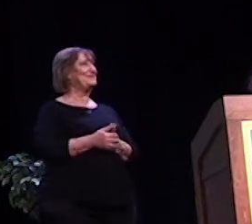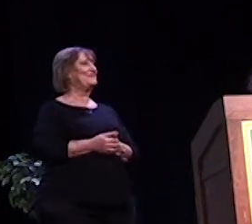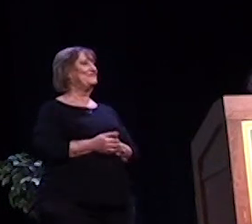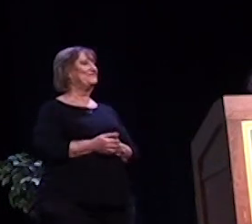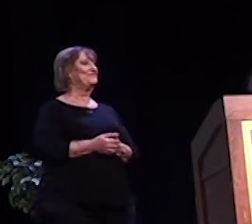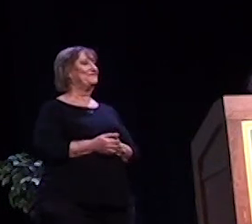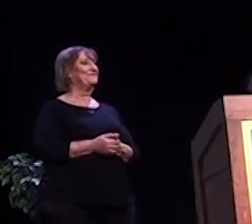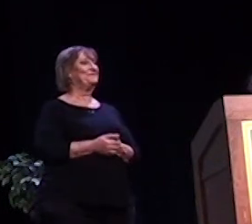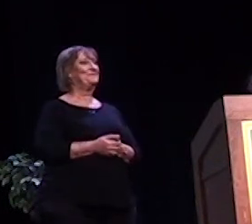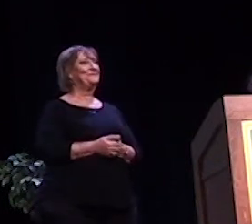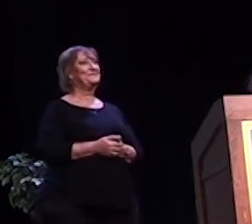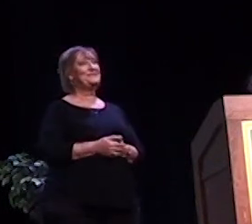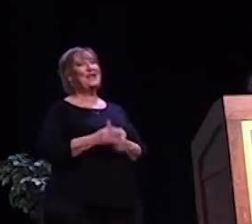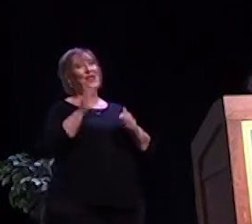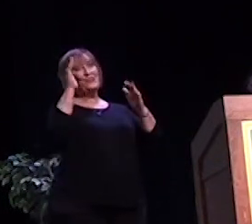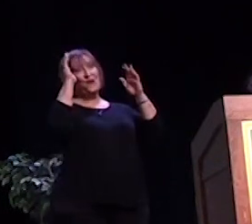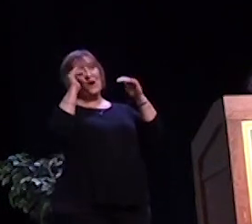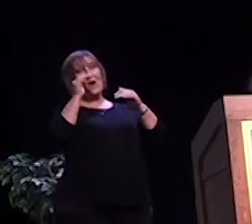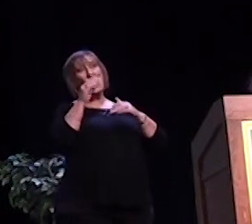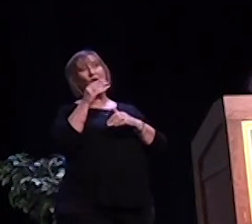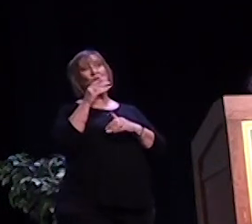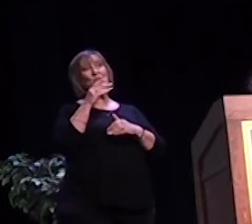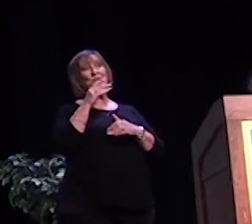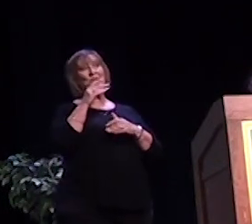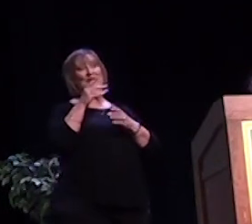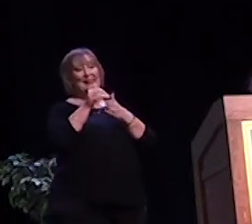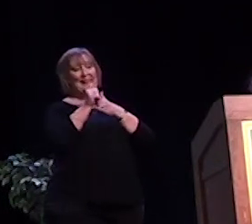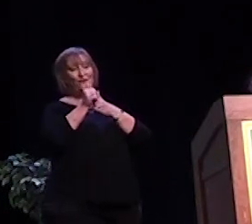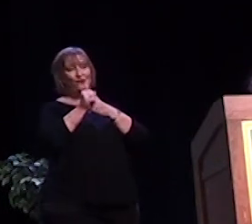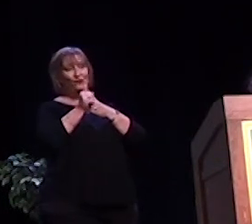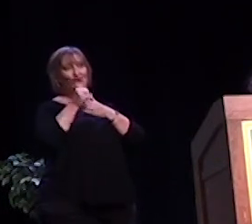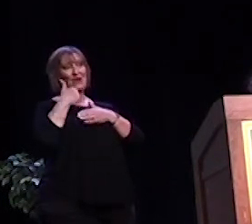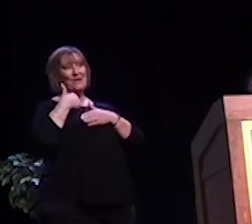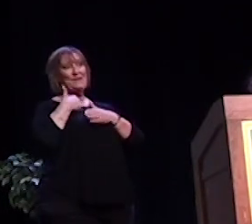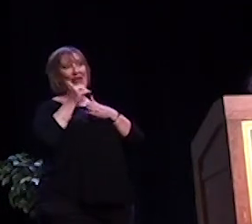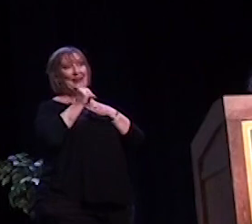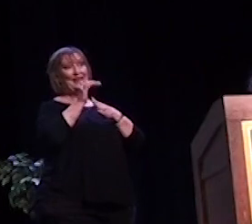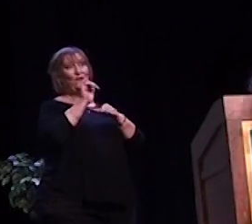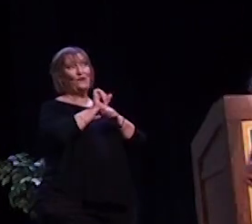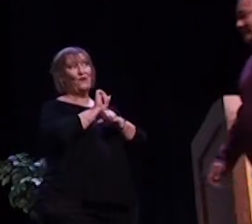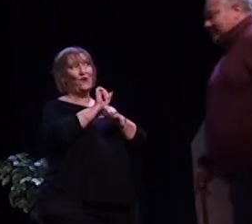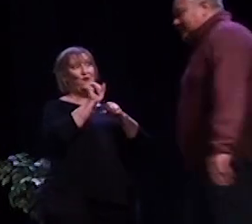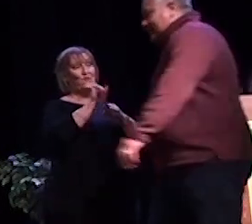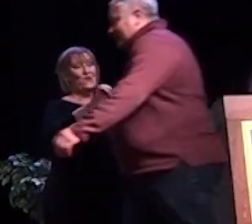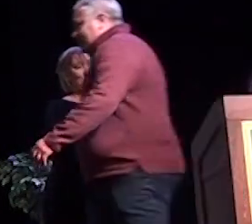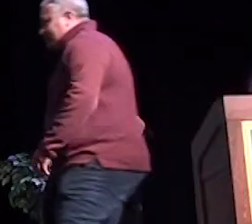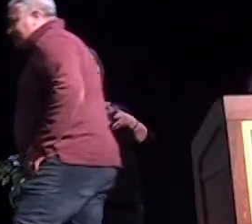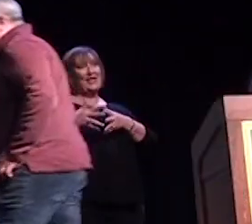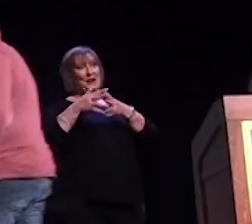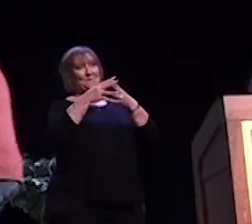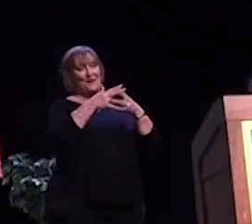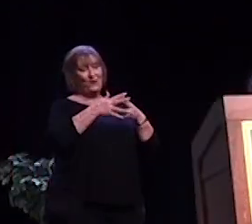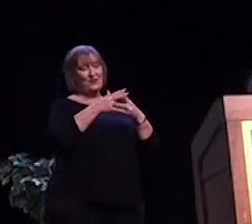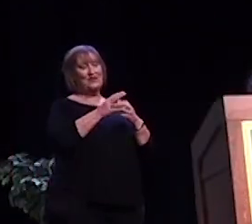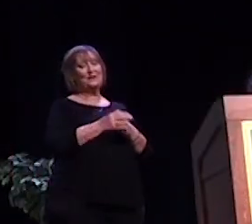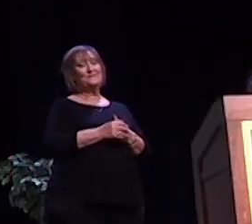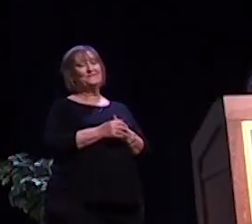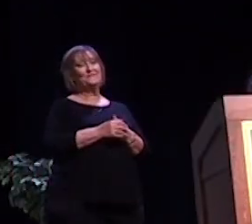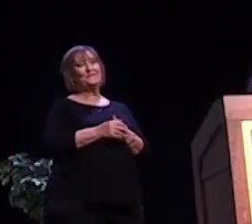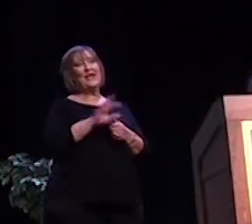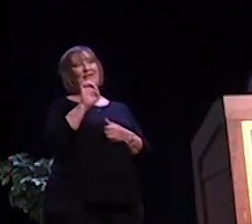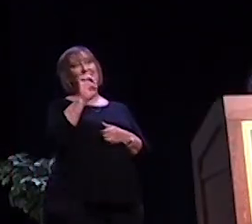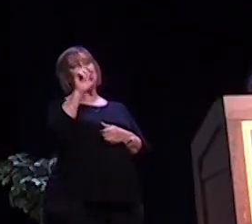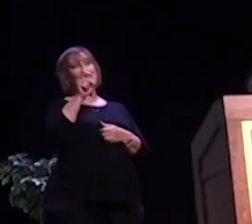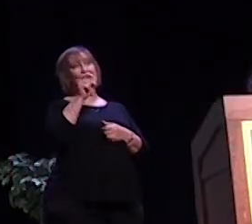the Hope Leadership Fellows Program, and Neighbor Works with America's Achieving Excellence Program, earning an executive